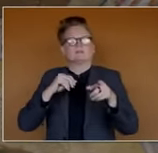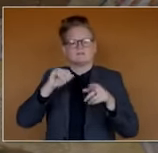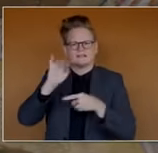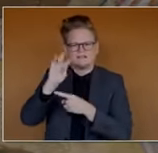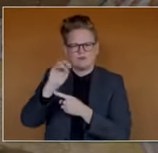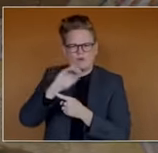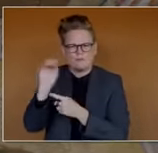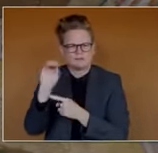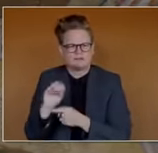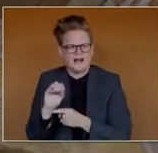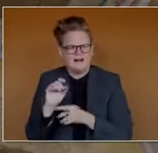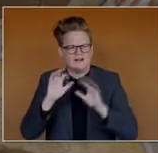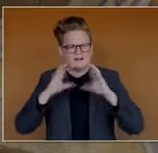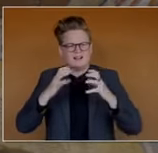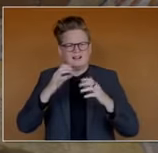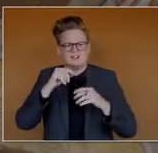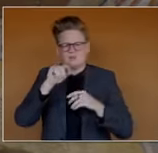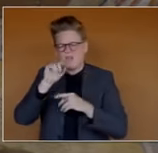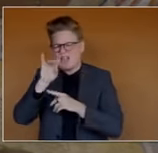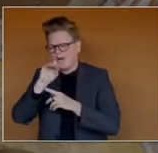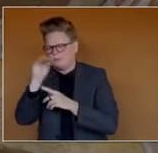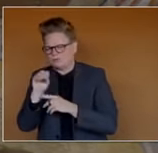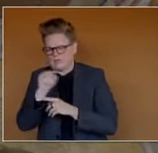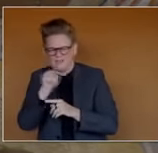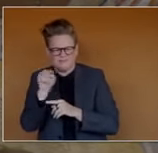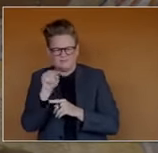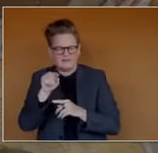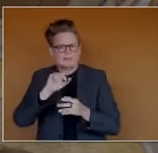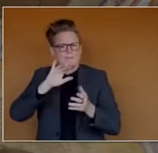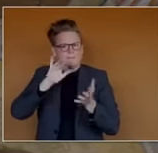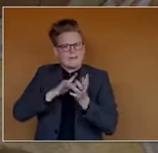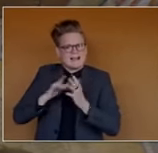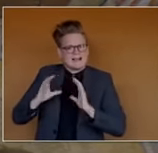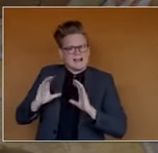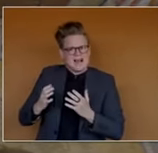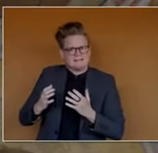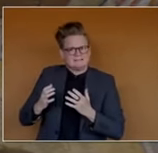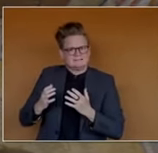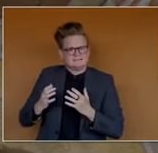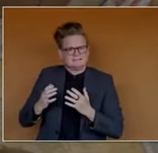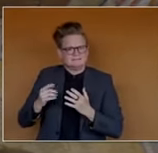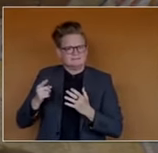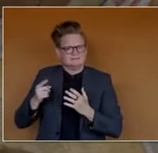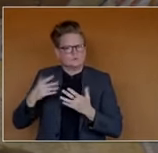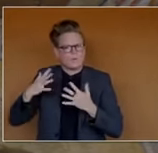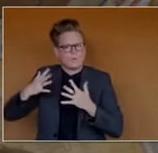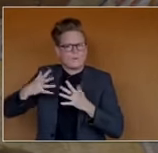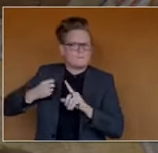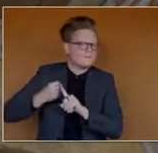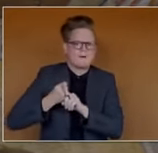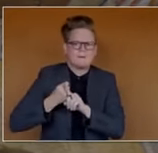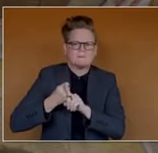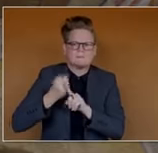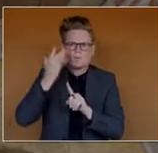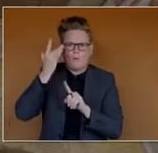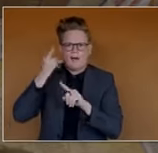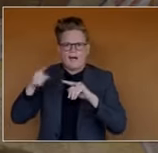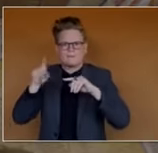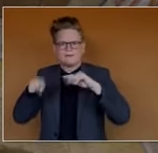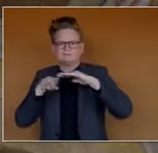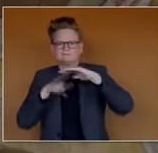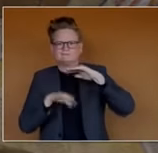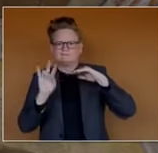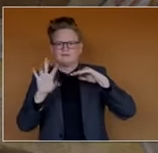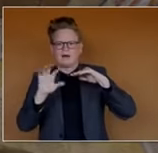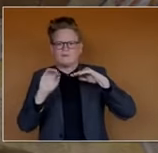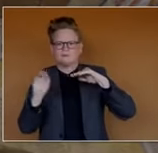California. The middle class have been hurt hard by this pandemic. They've been squeezed across the spectrum. Working moms, in particular,